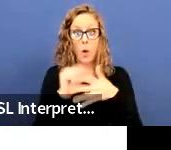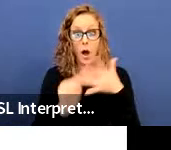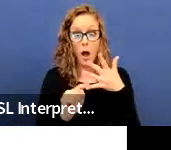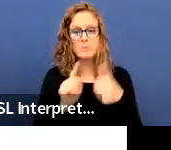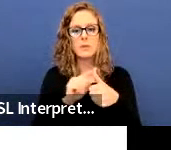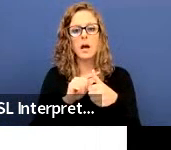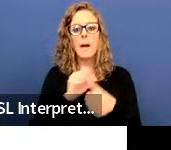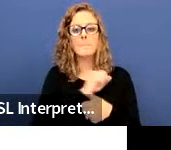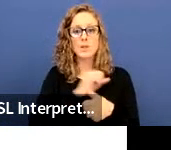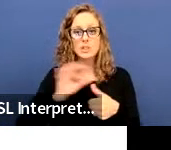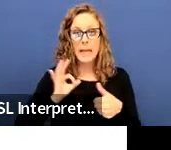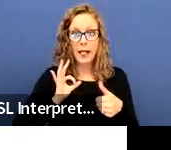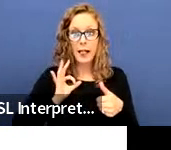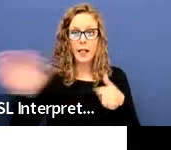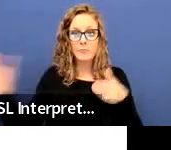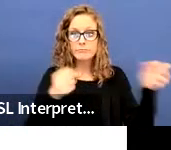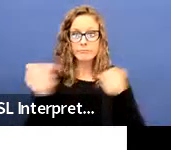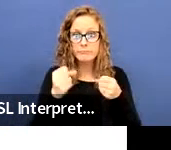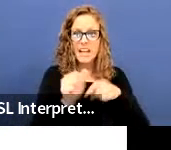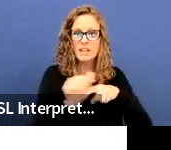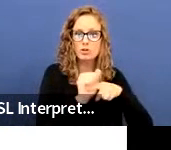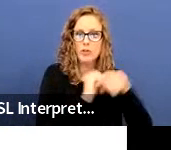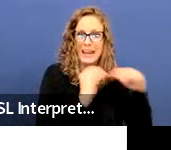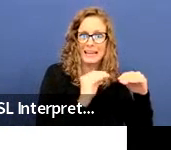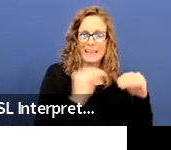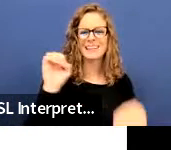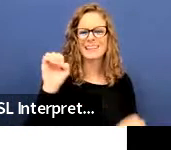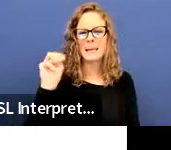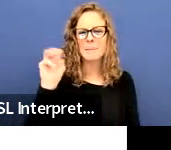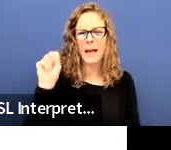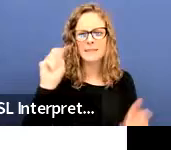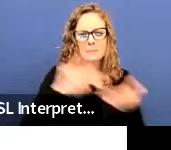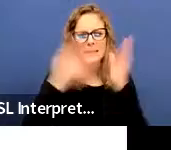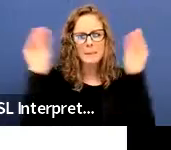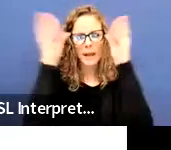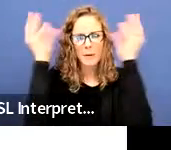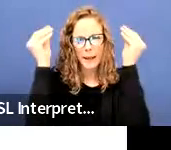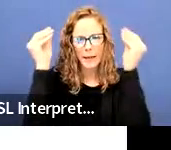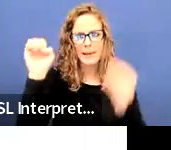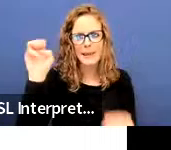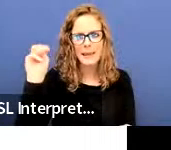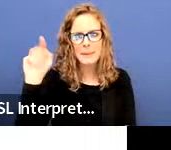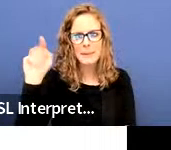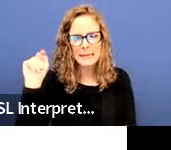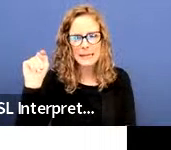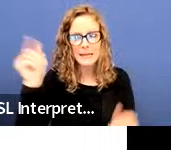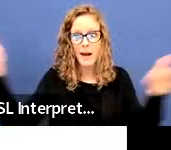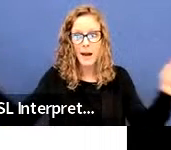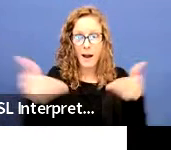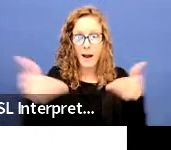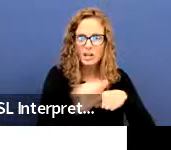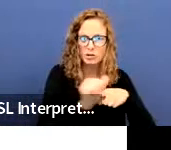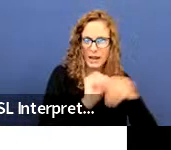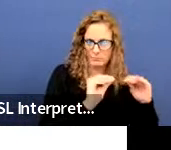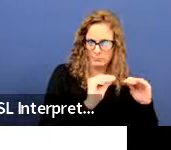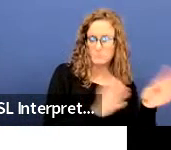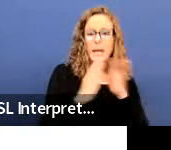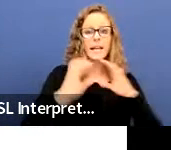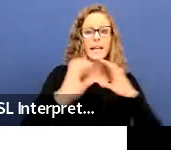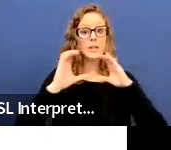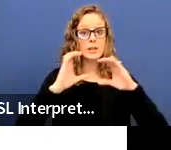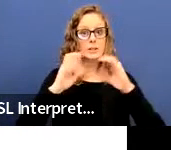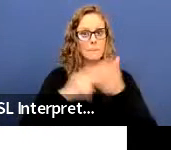personnel and training. So that's for EMS personnel, that's paramedics and EMTs. Communications, that